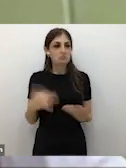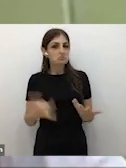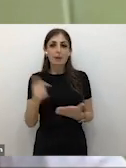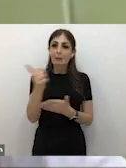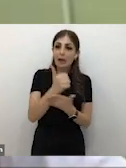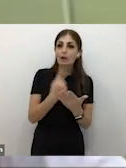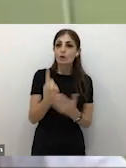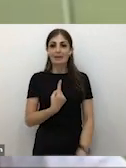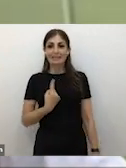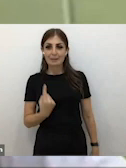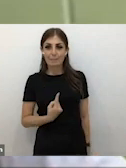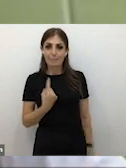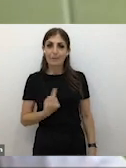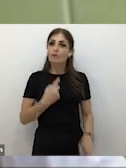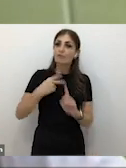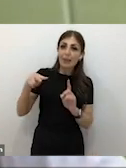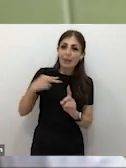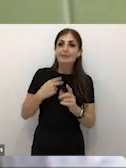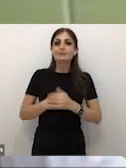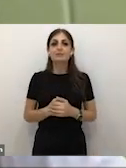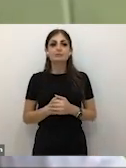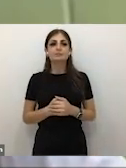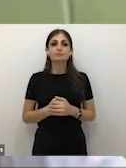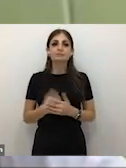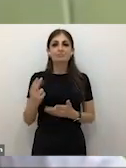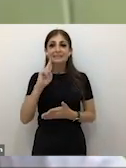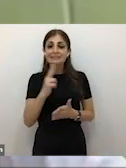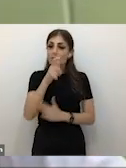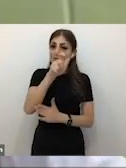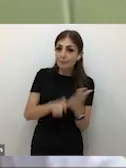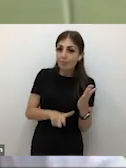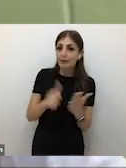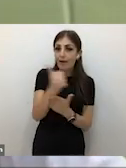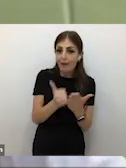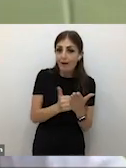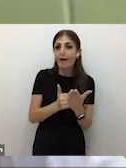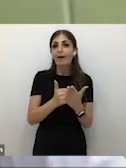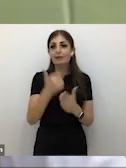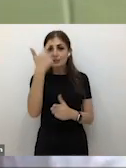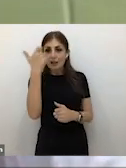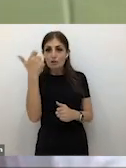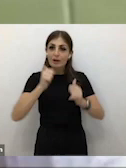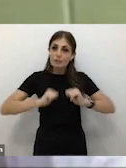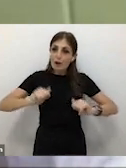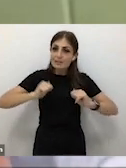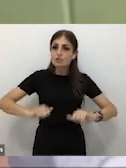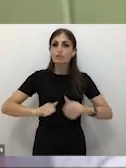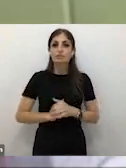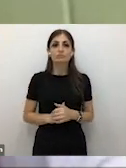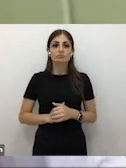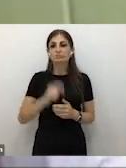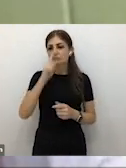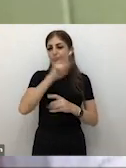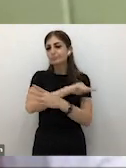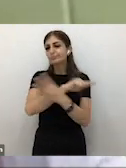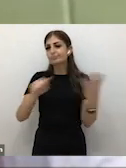who are independent or freelance. It might include deaf or disabled artists and creative practitioners. It could be lots of